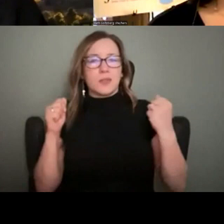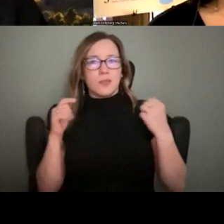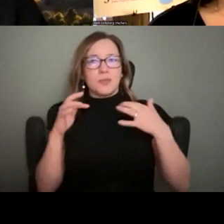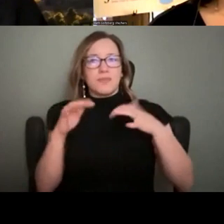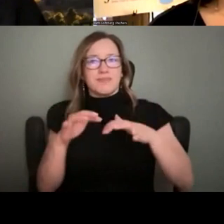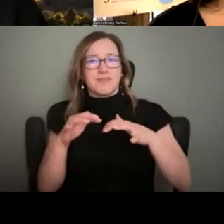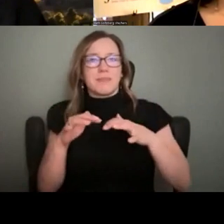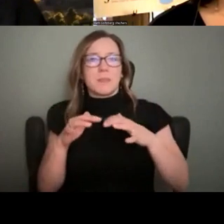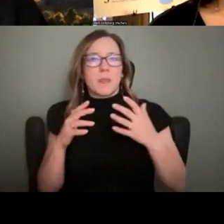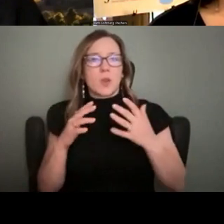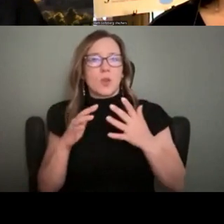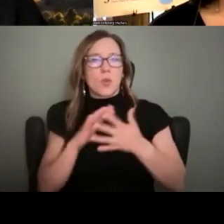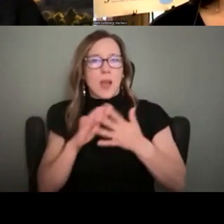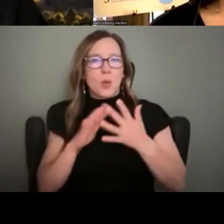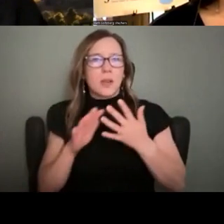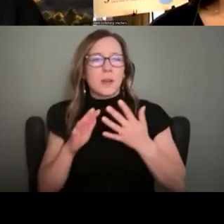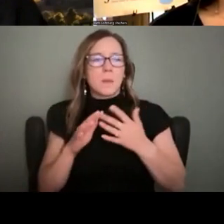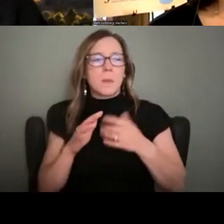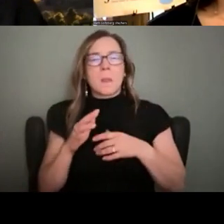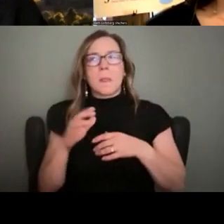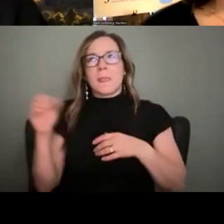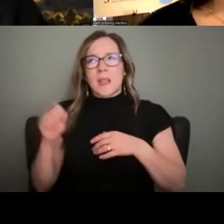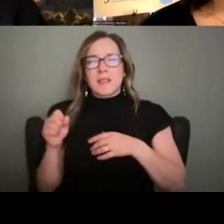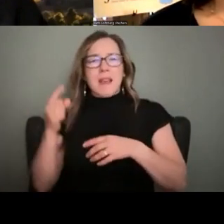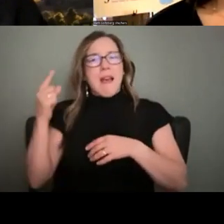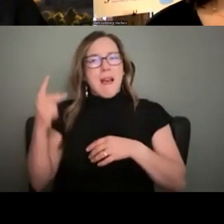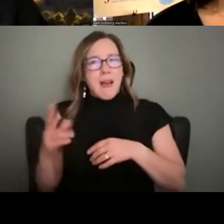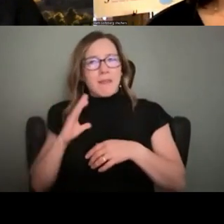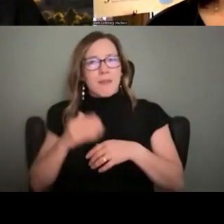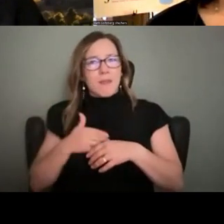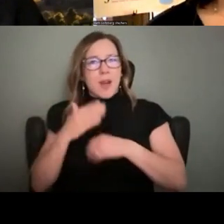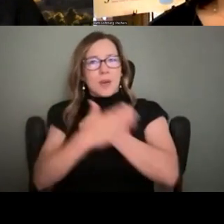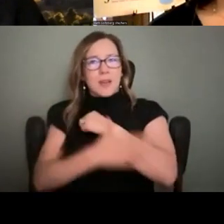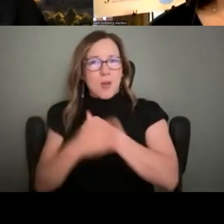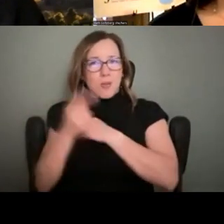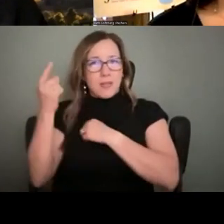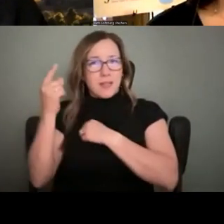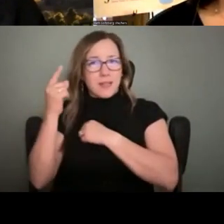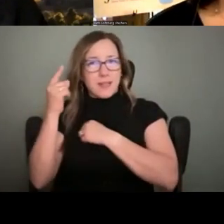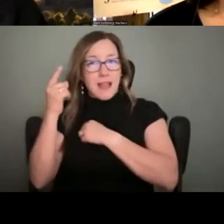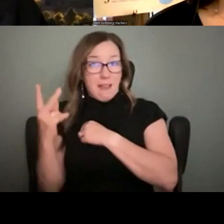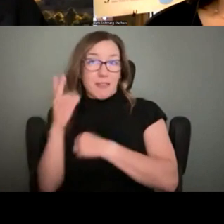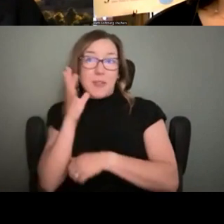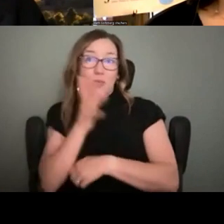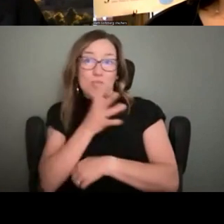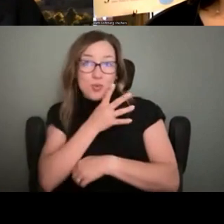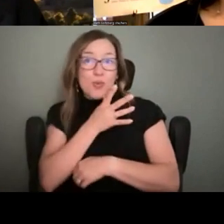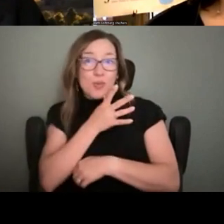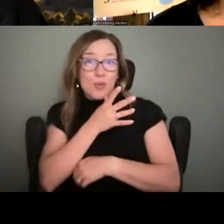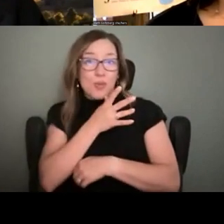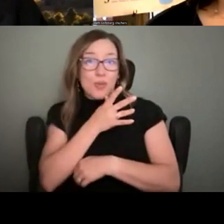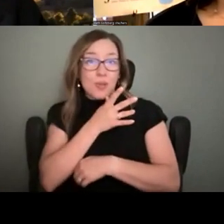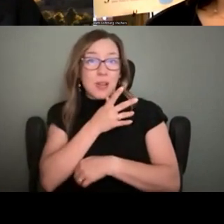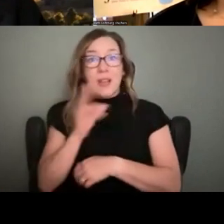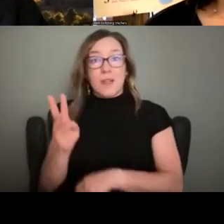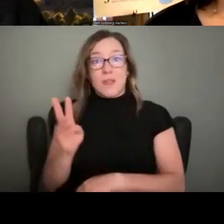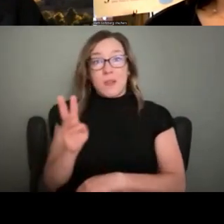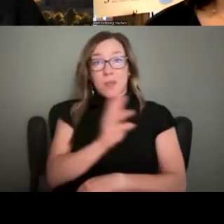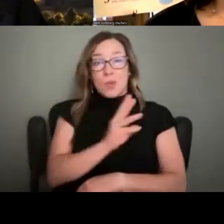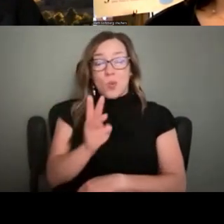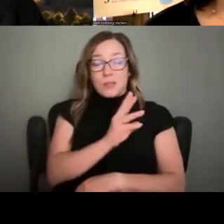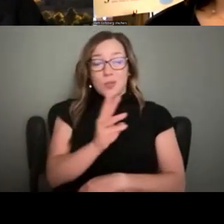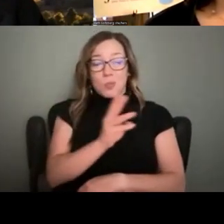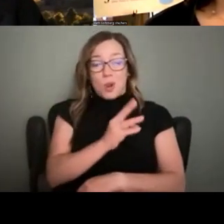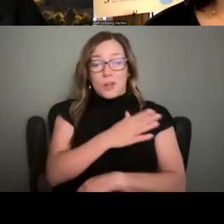I do, because half of Loudoun County is rural, and we do bring people in from the western part of the